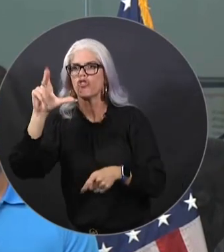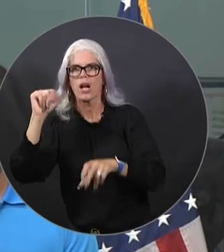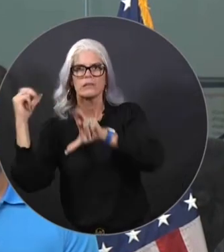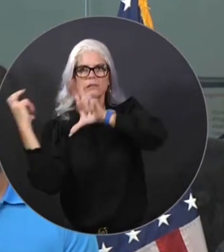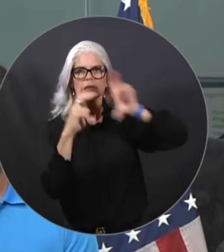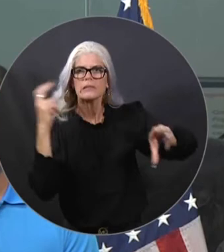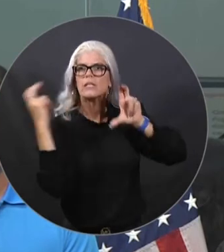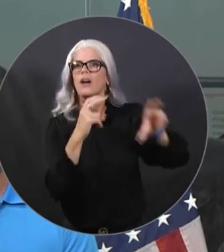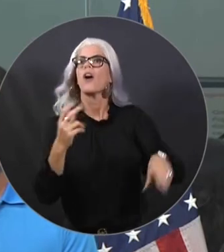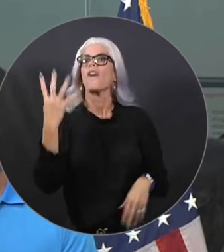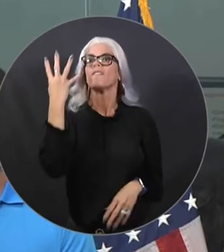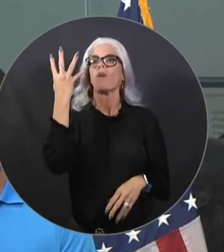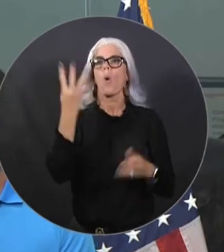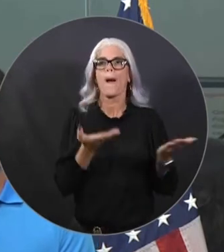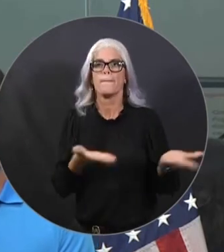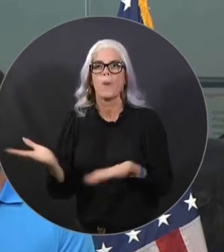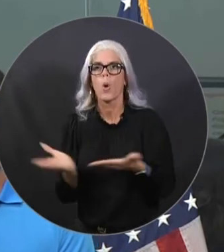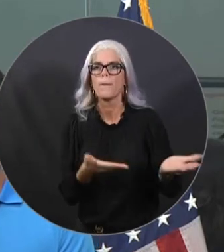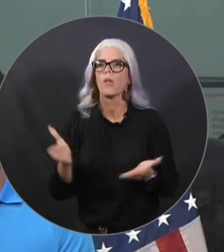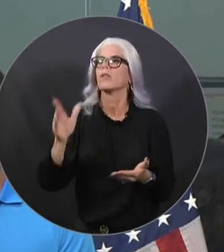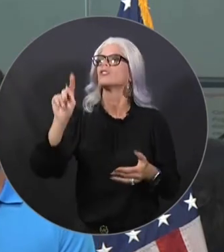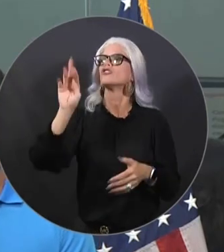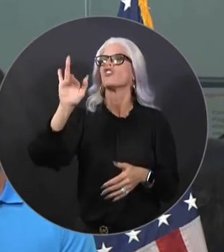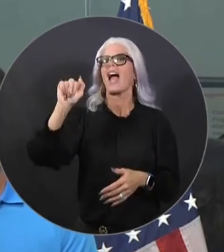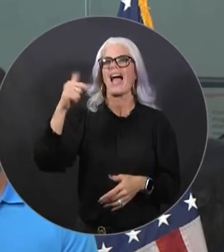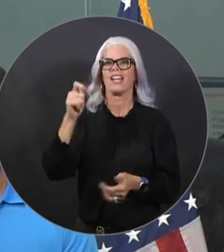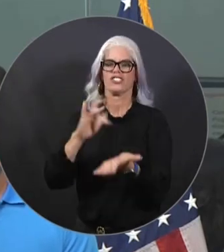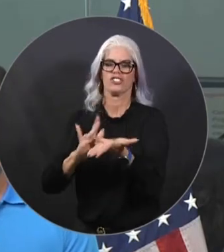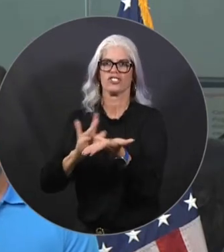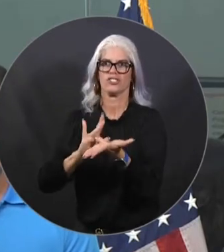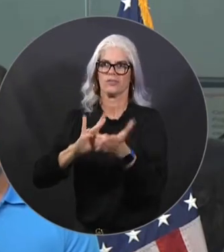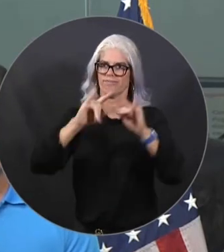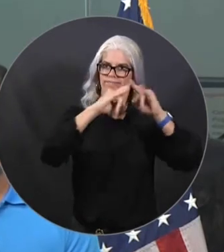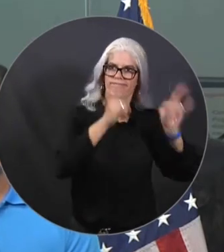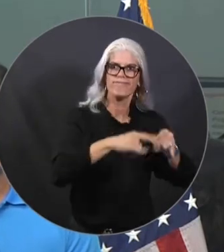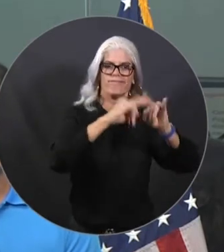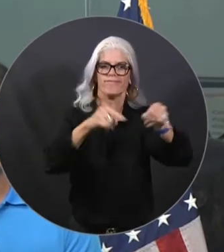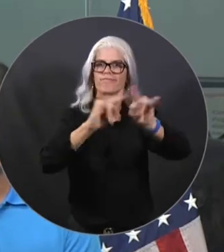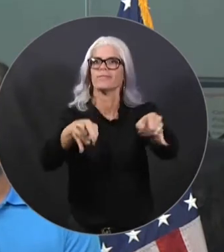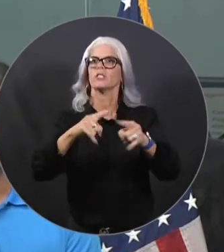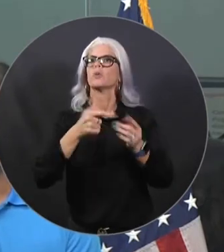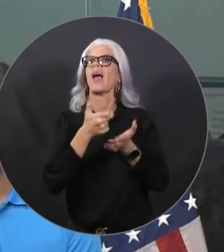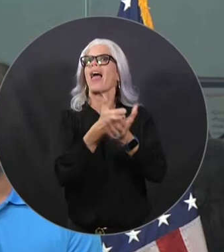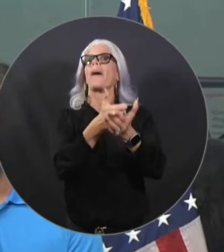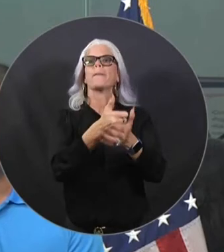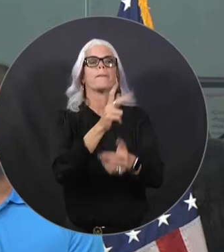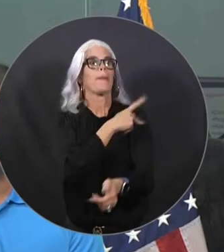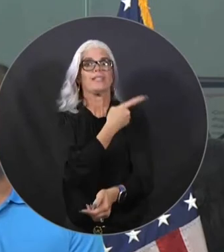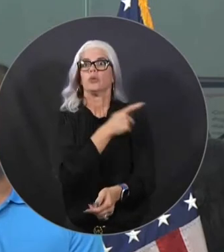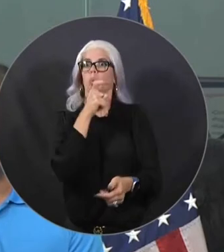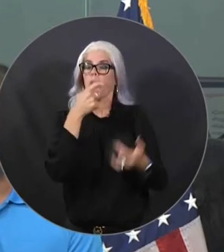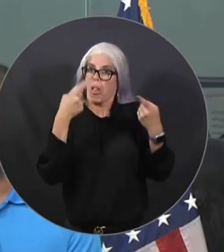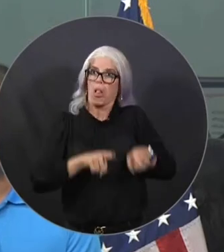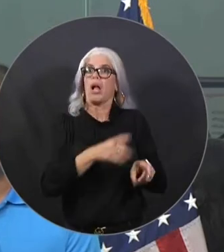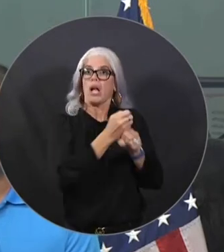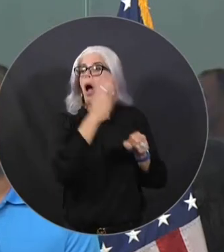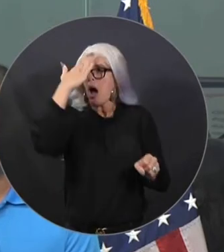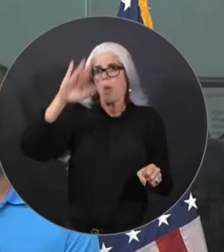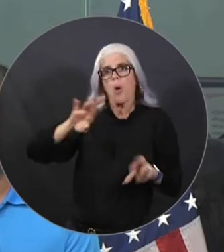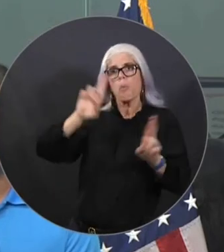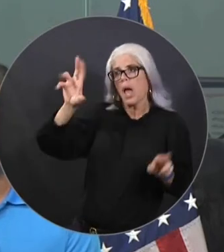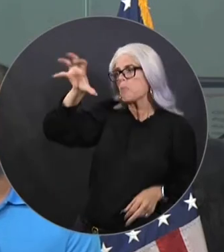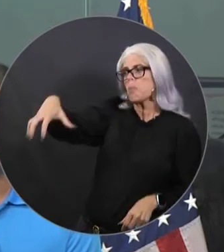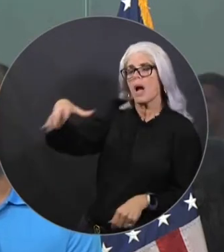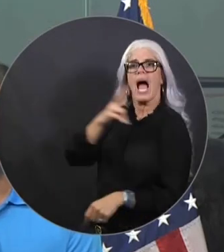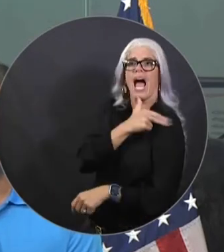to help triage patients if somebody becomes injured. We do have hospitals that have some issues and cannot